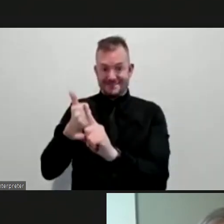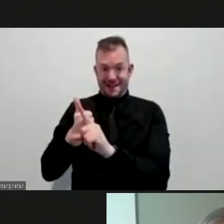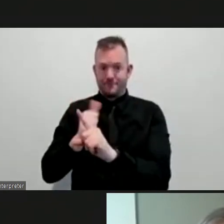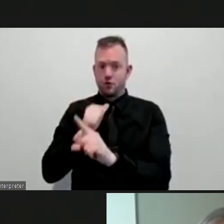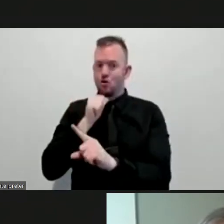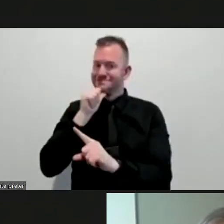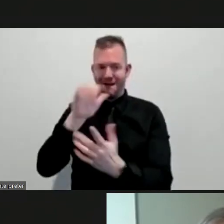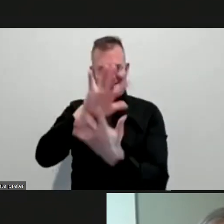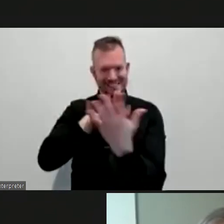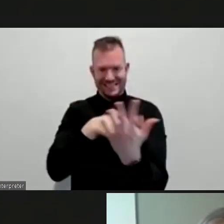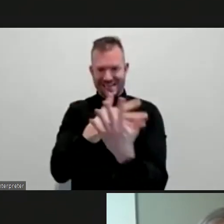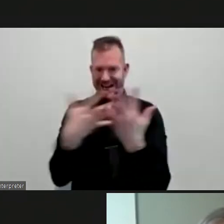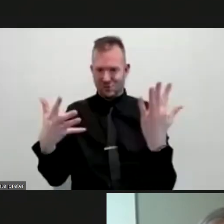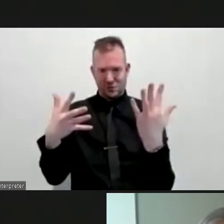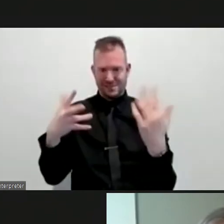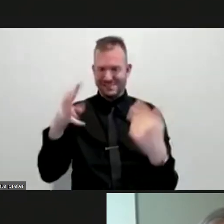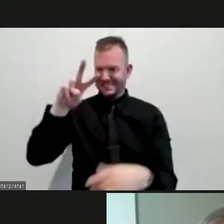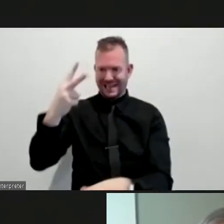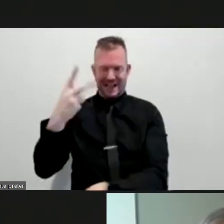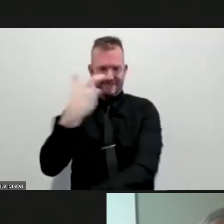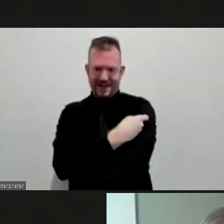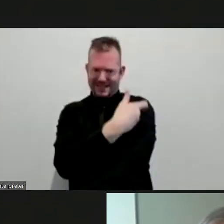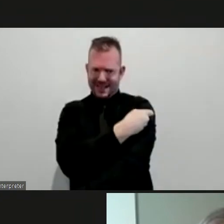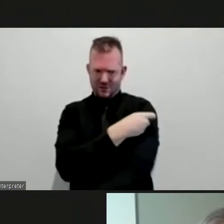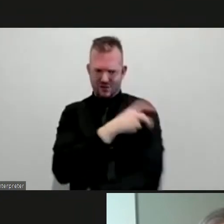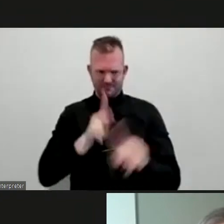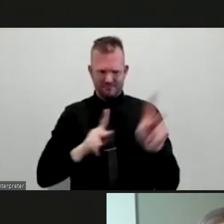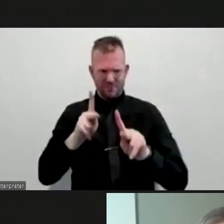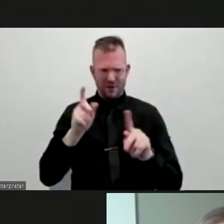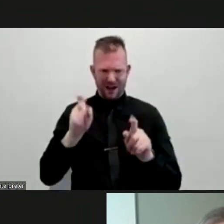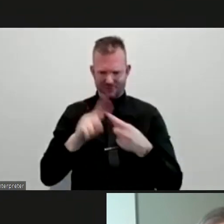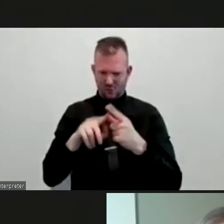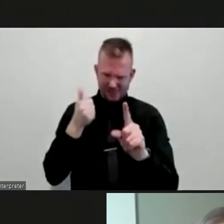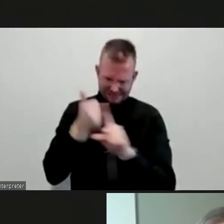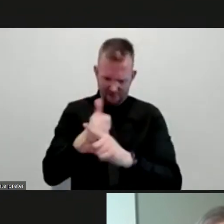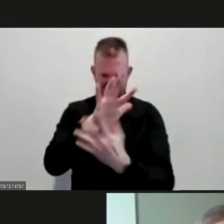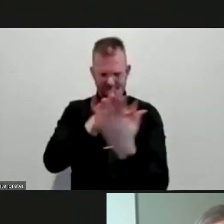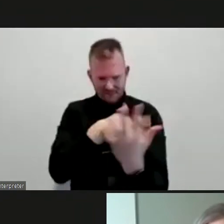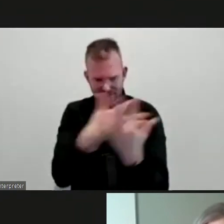themselves and are struggling. Have you heard of that? And is the state trying to address this?